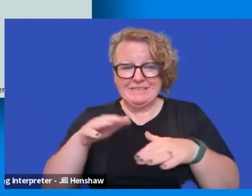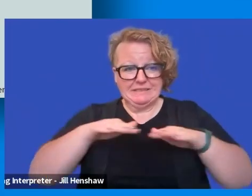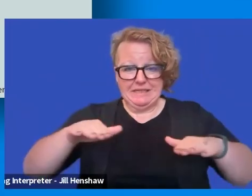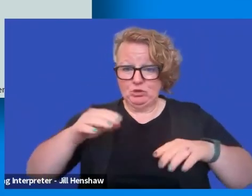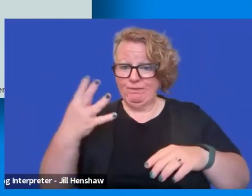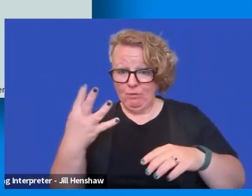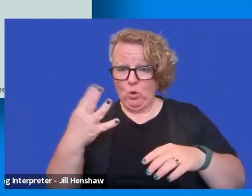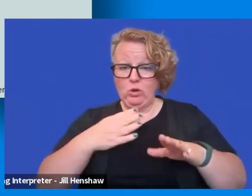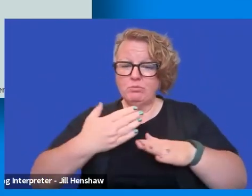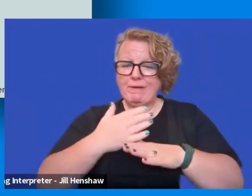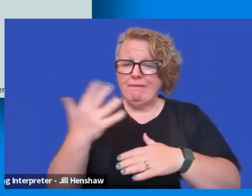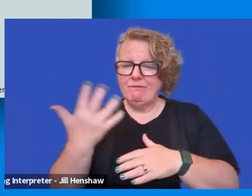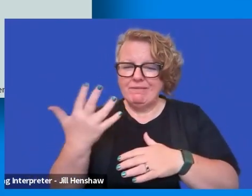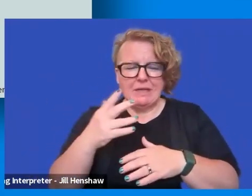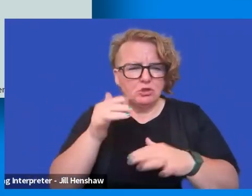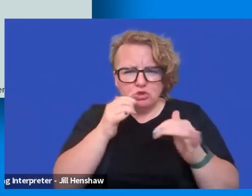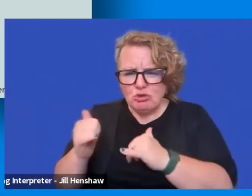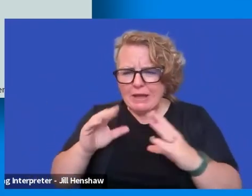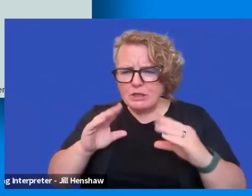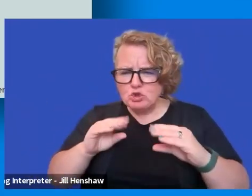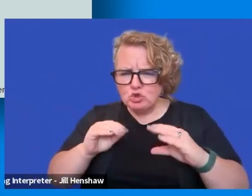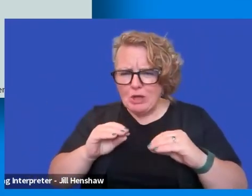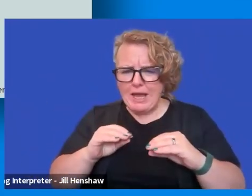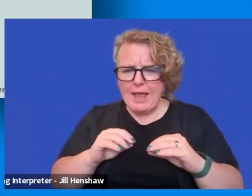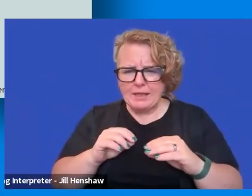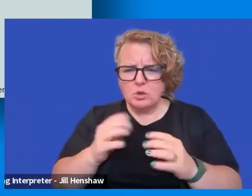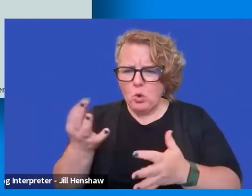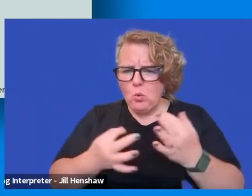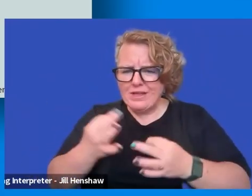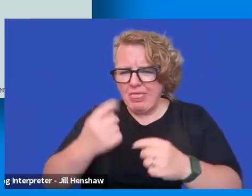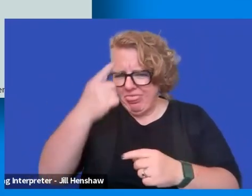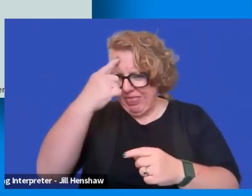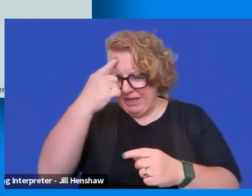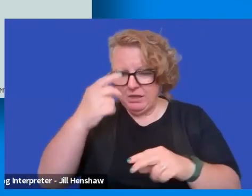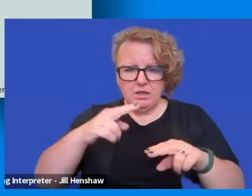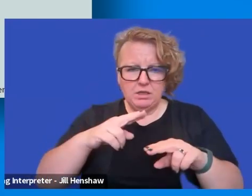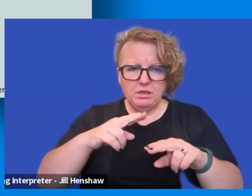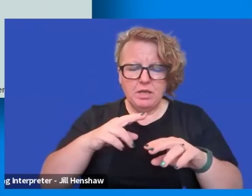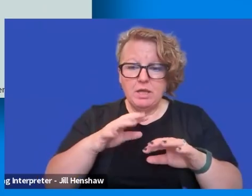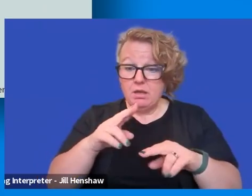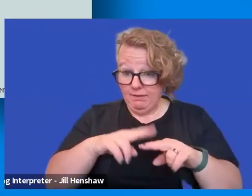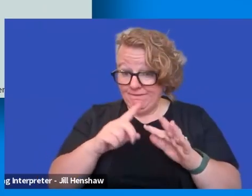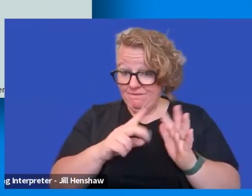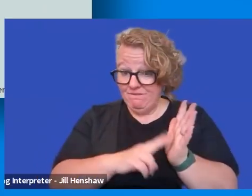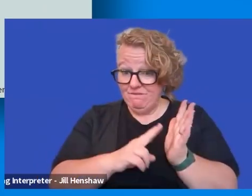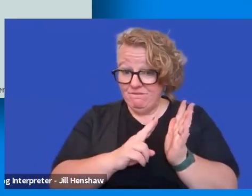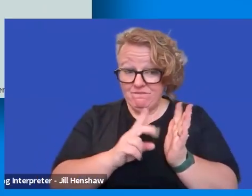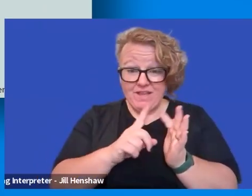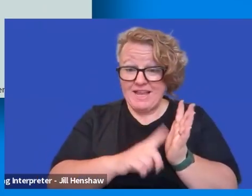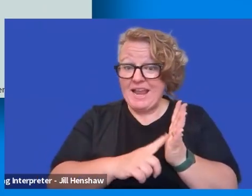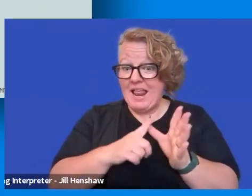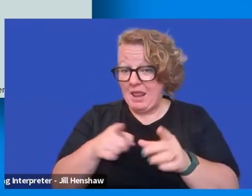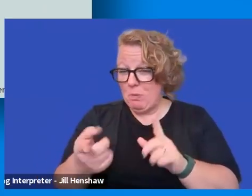can see some questions in the chat facility. Thank you, Sophie and Daisy. I can see Fenella that you have been answering some of those